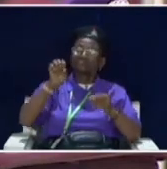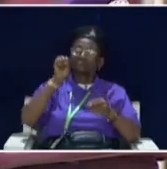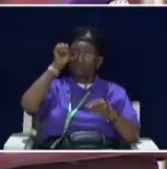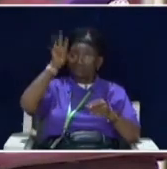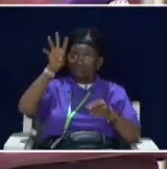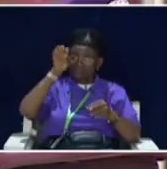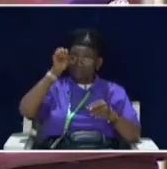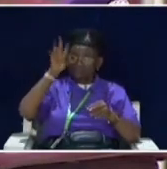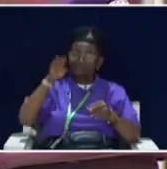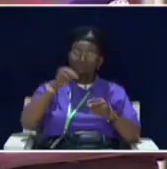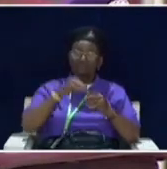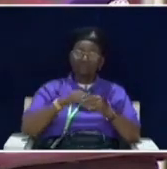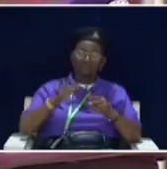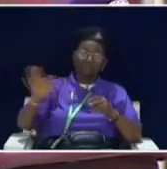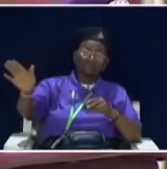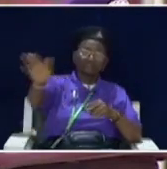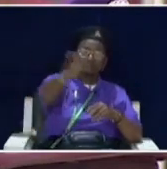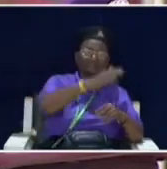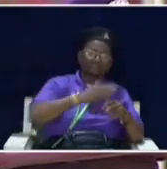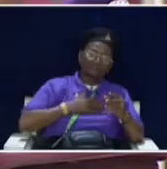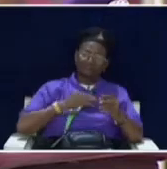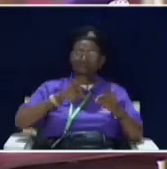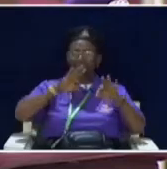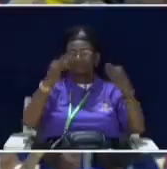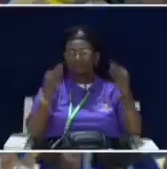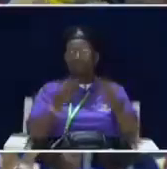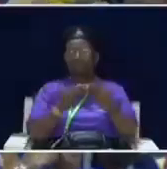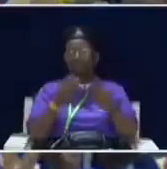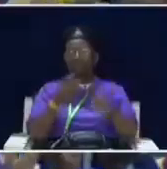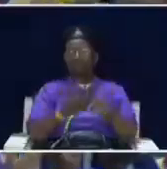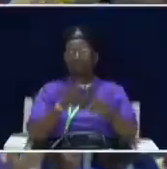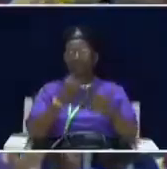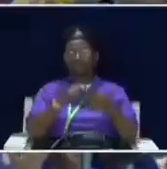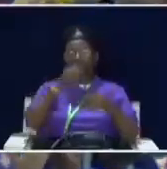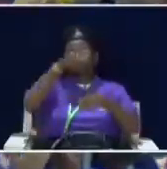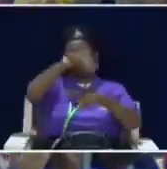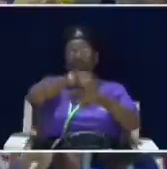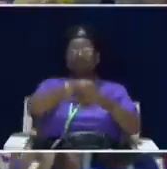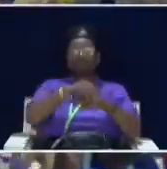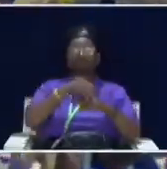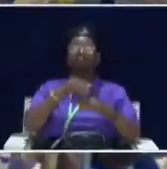ní ìdílé yín. From tonight onward, they won't fly again. Amen.